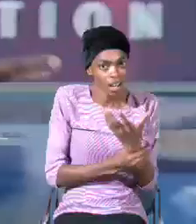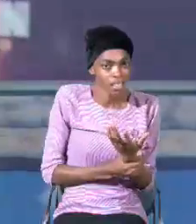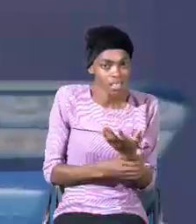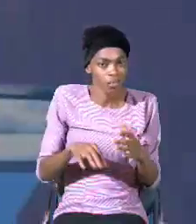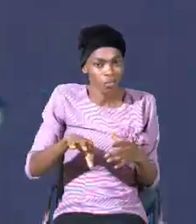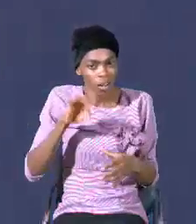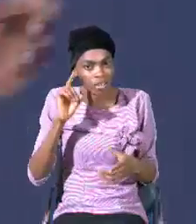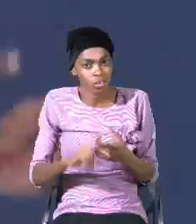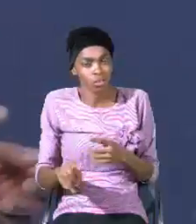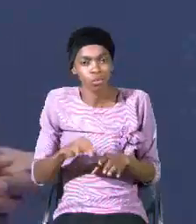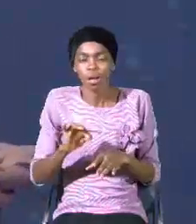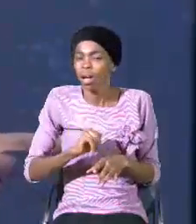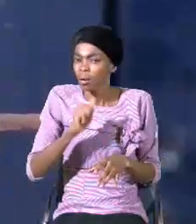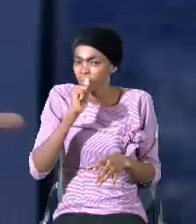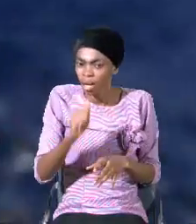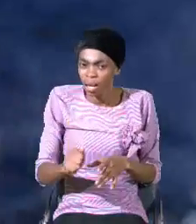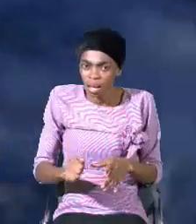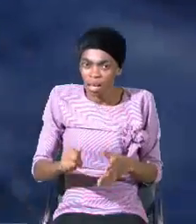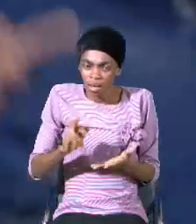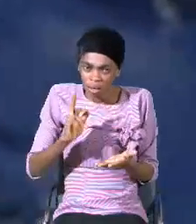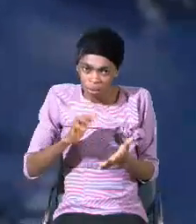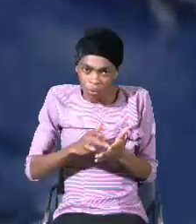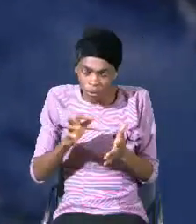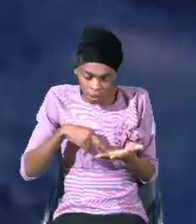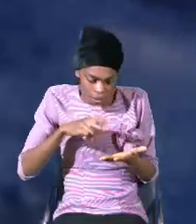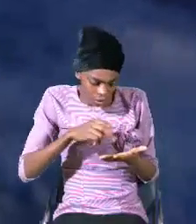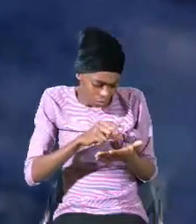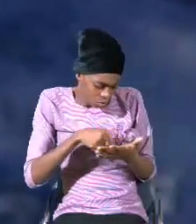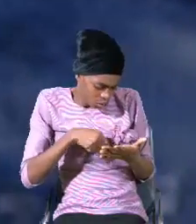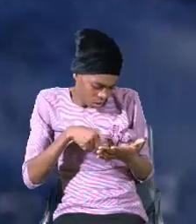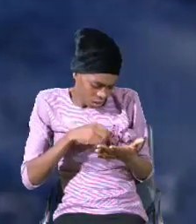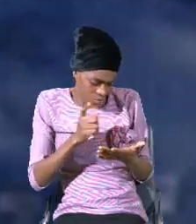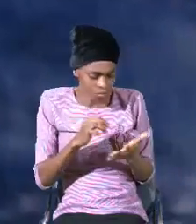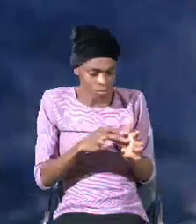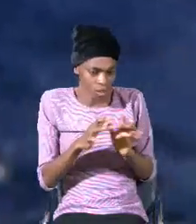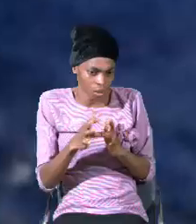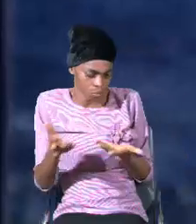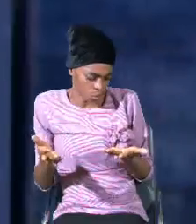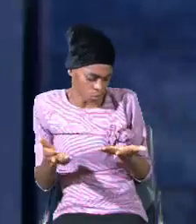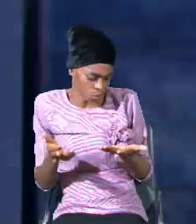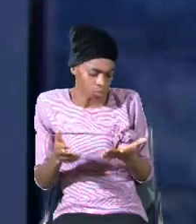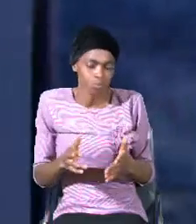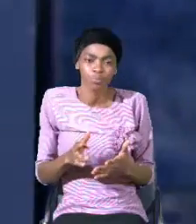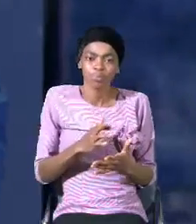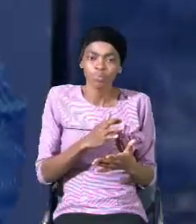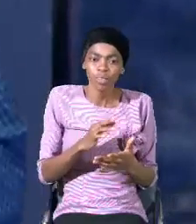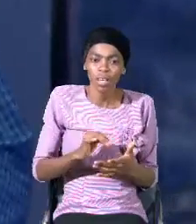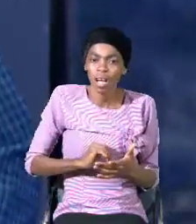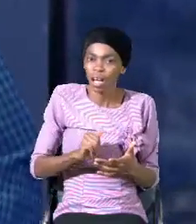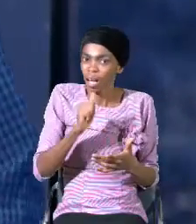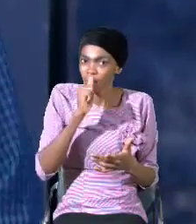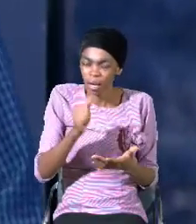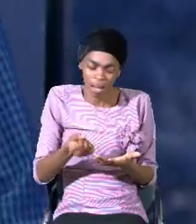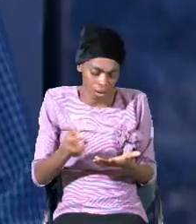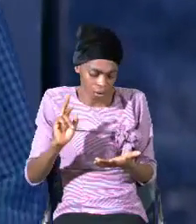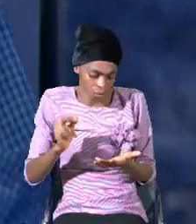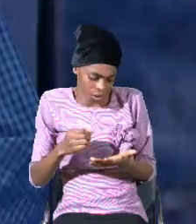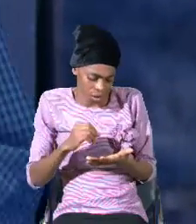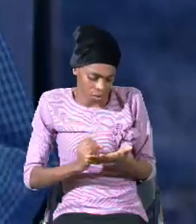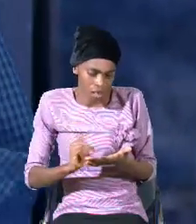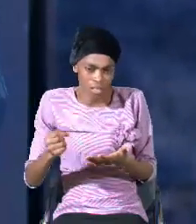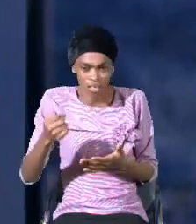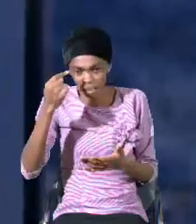book, reciting the book, reviewing the book, and then am I rewriting the thoughts